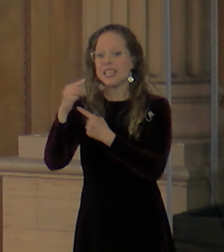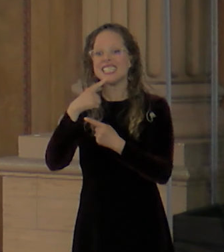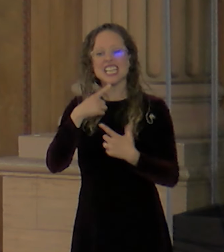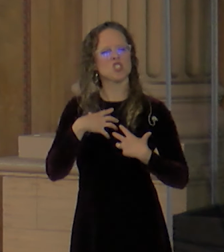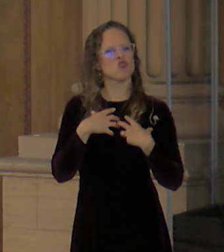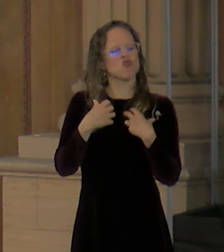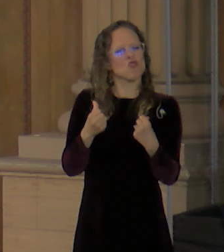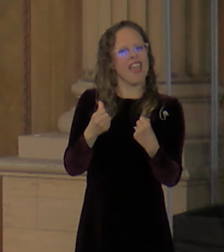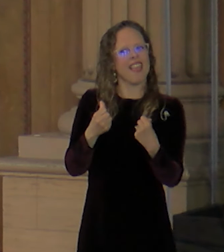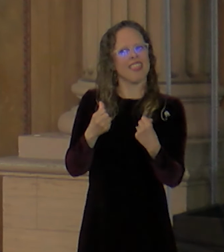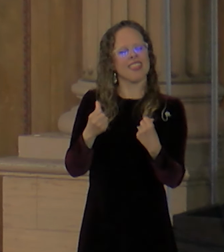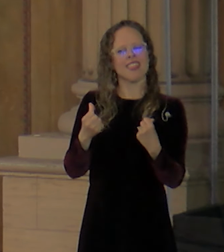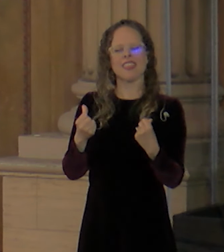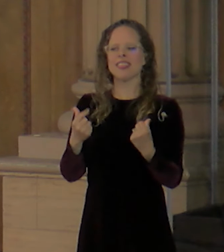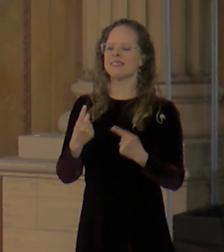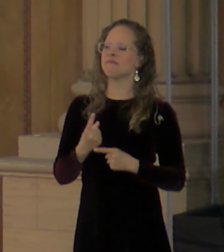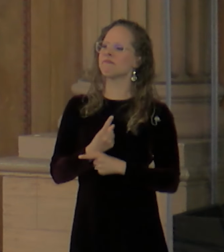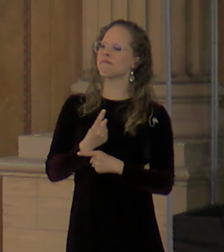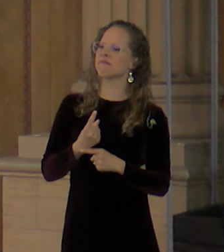come."